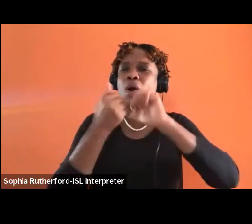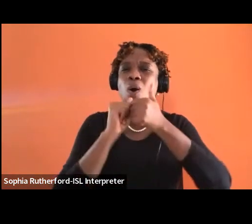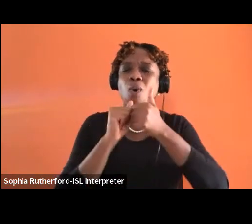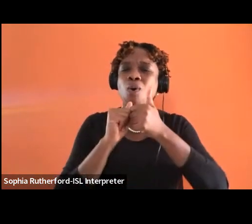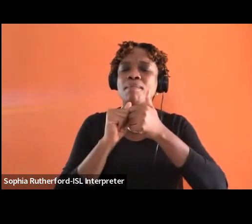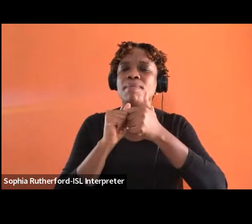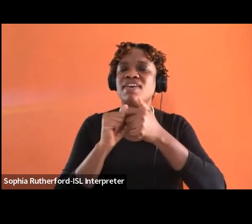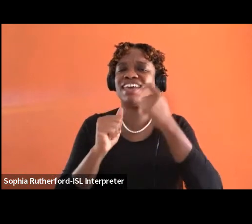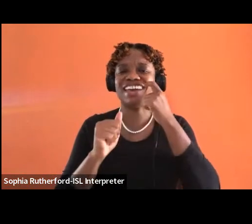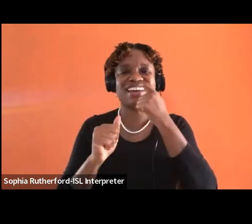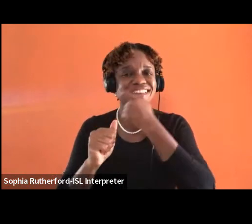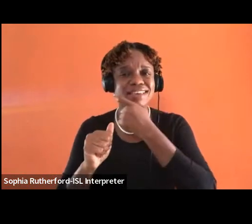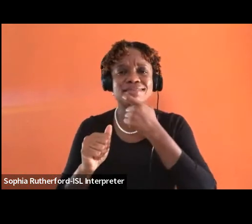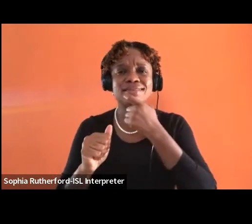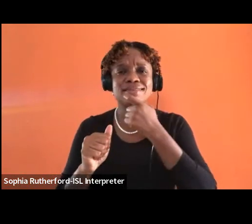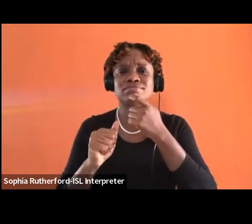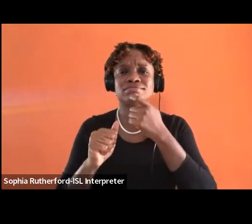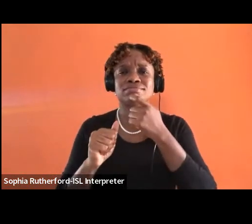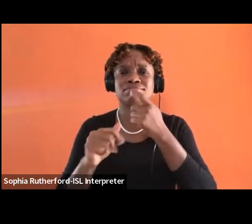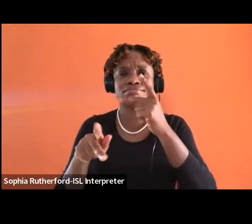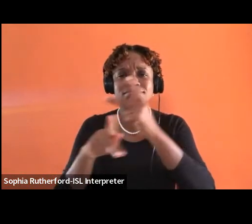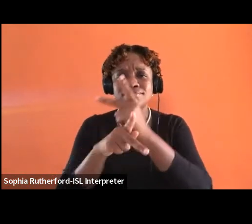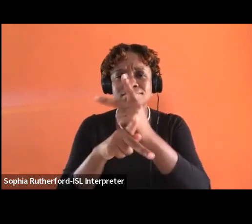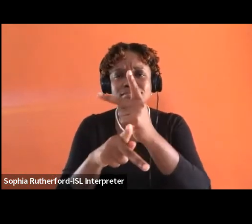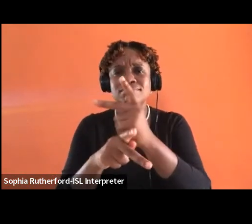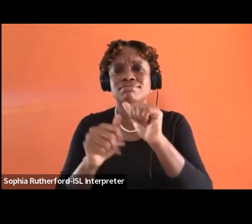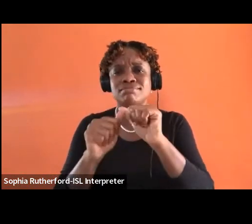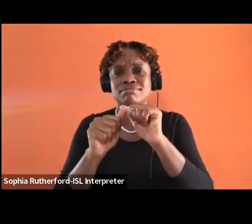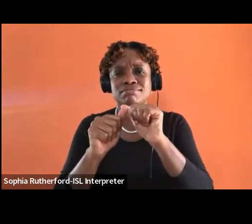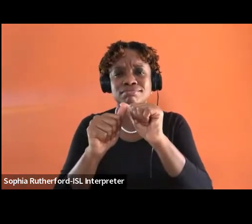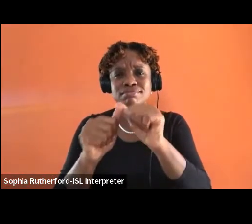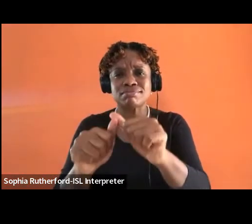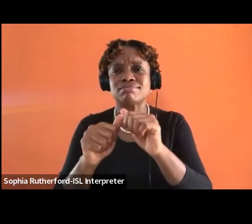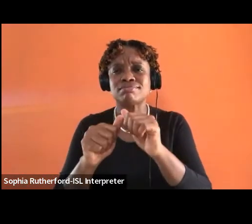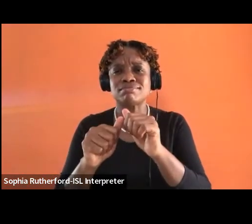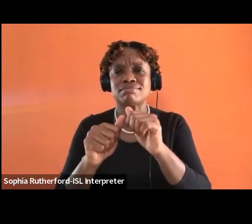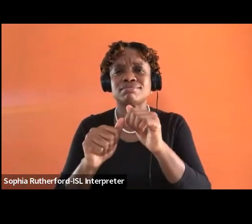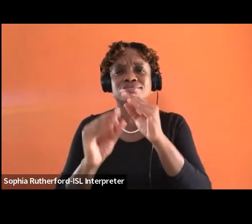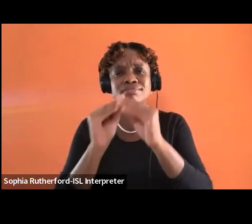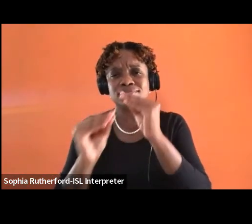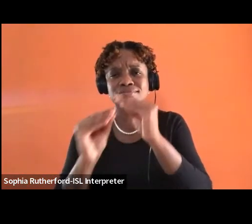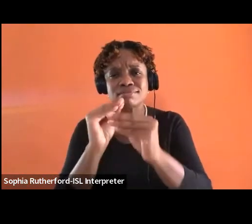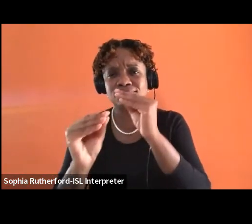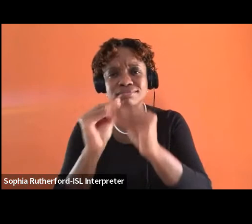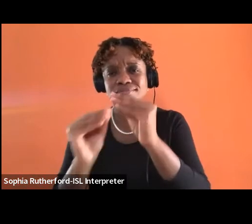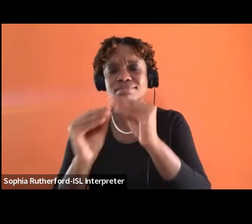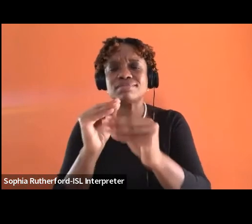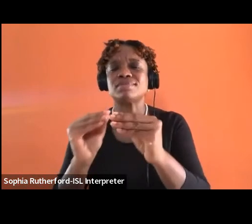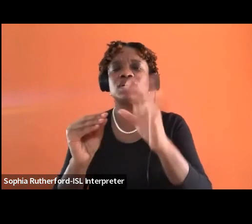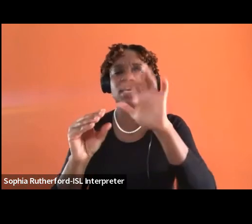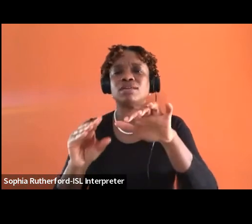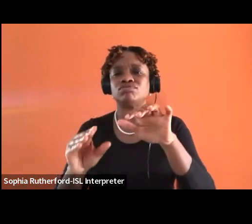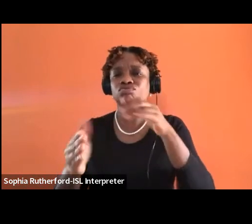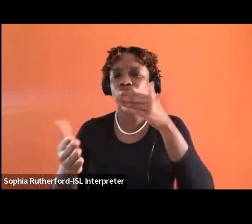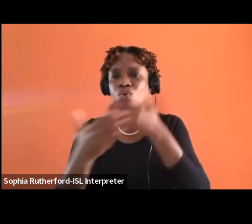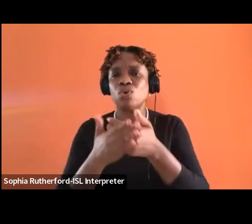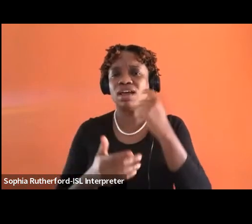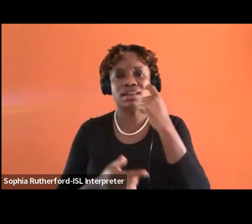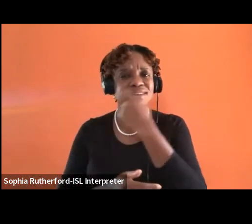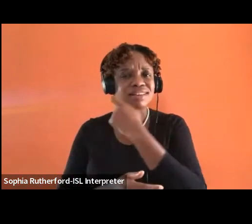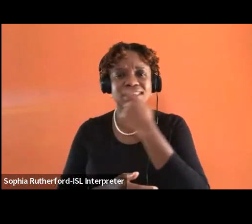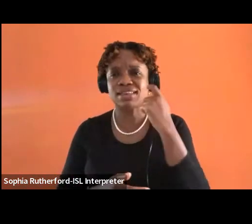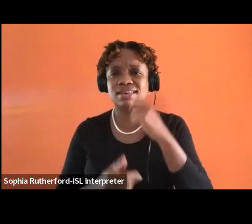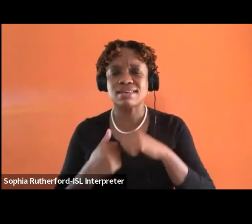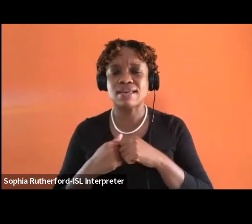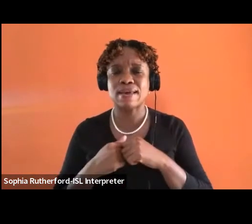but to maintain that she can keep her teeth in good health condition. But